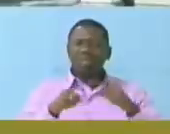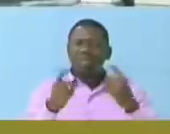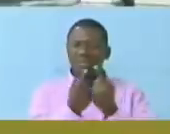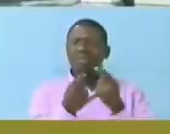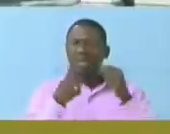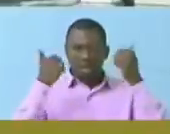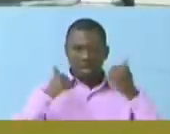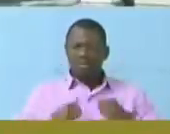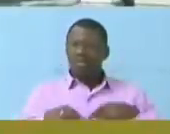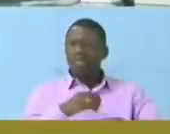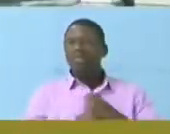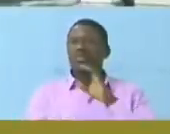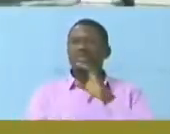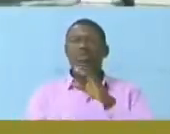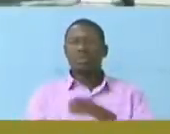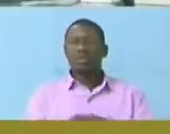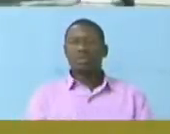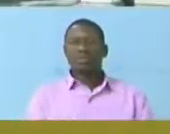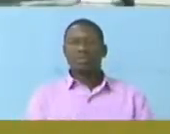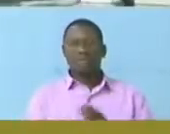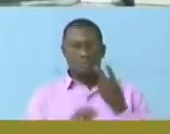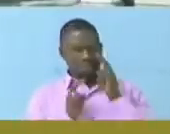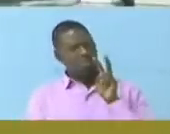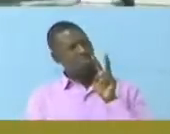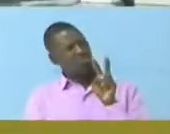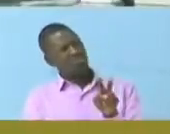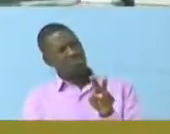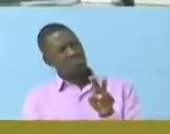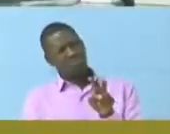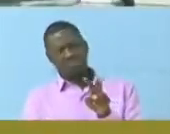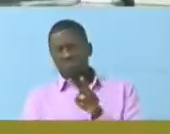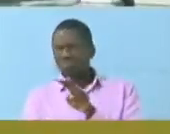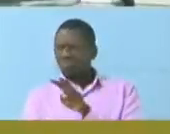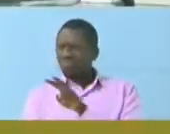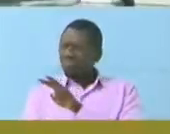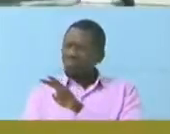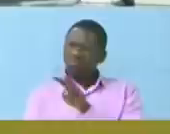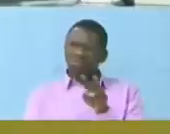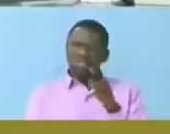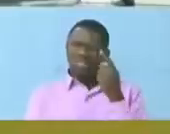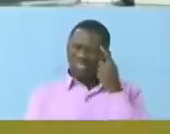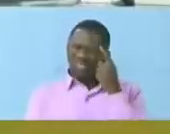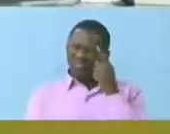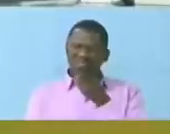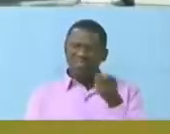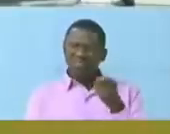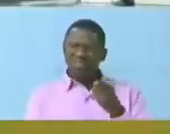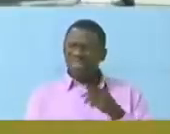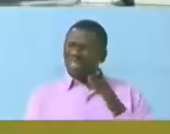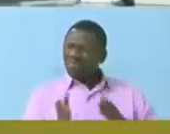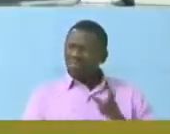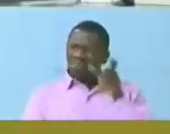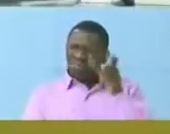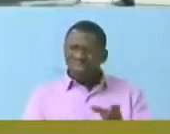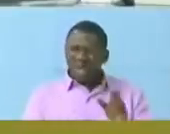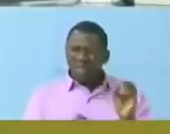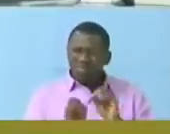happened. I look at them as if they are not human beings. When they